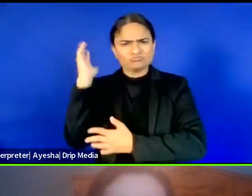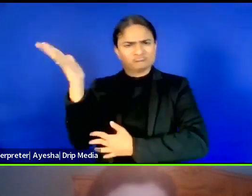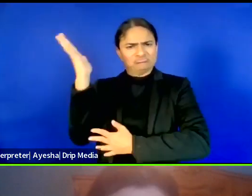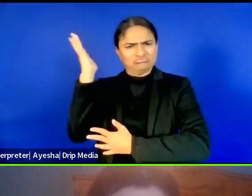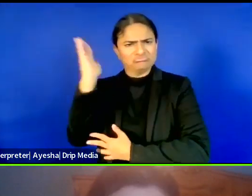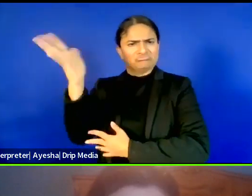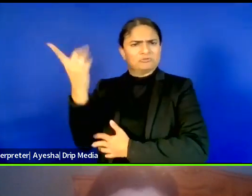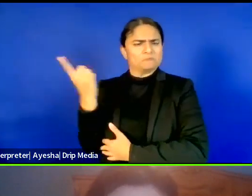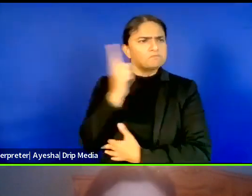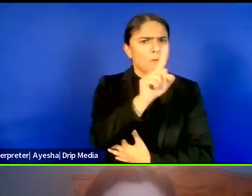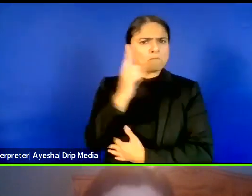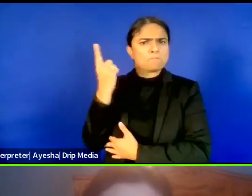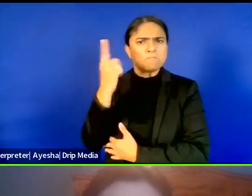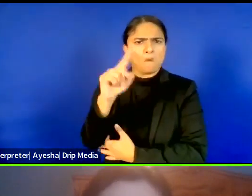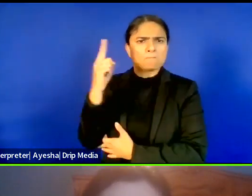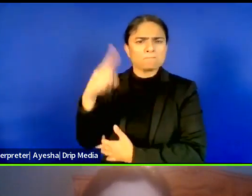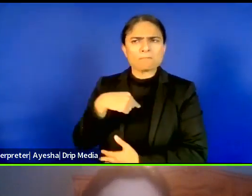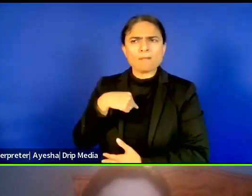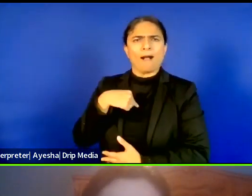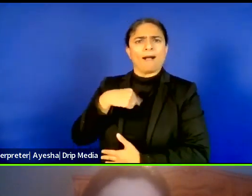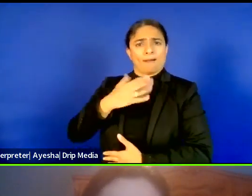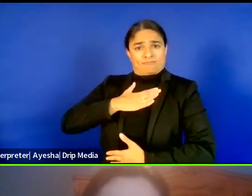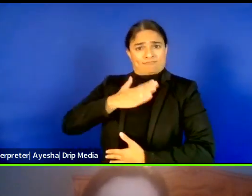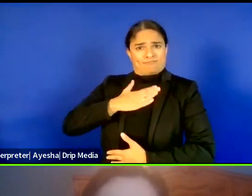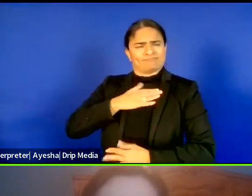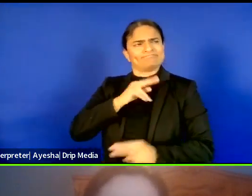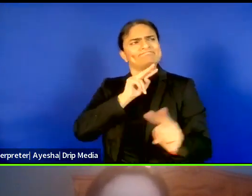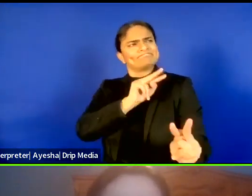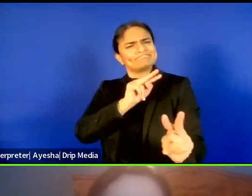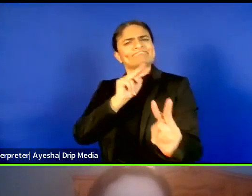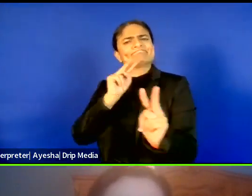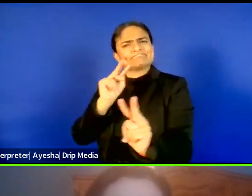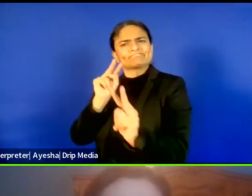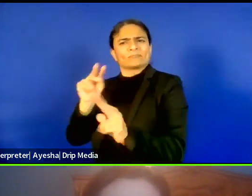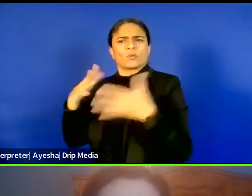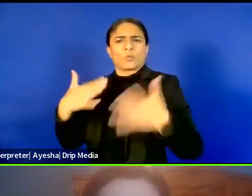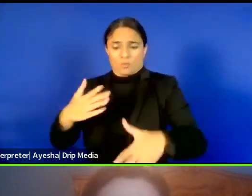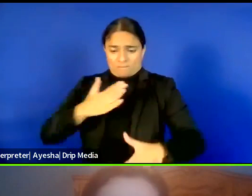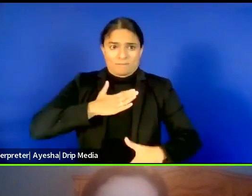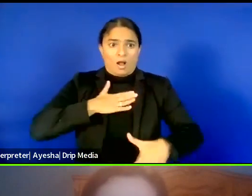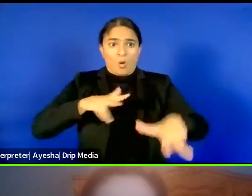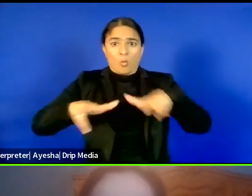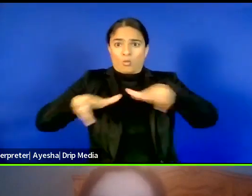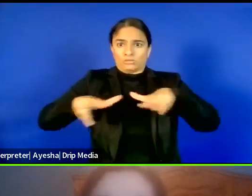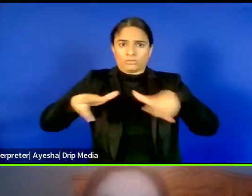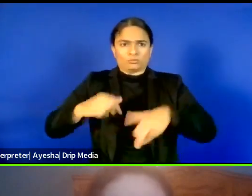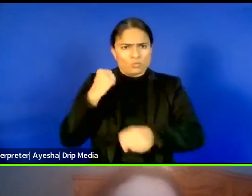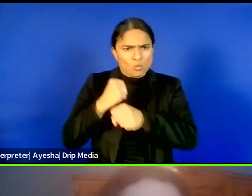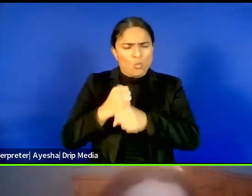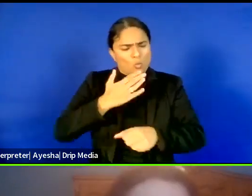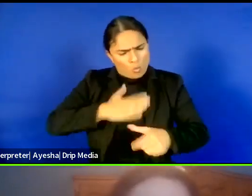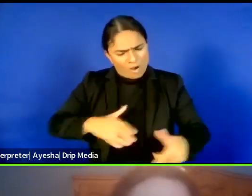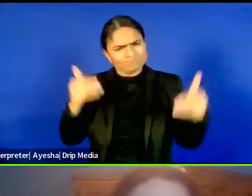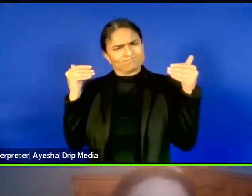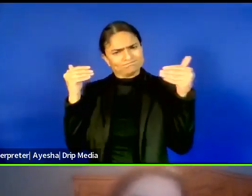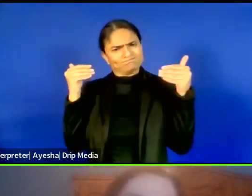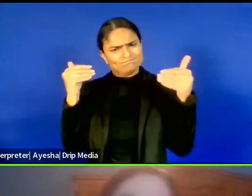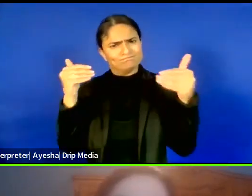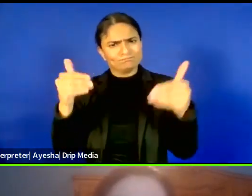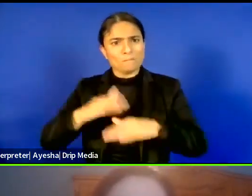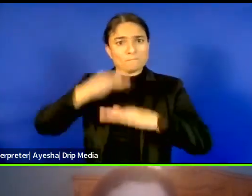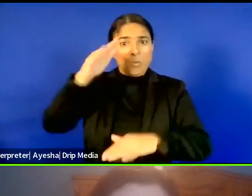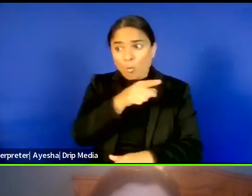of an organization that works to advance human rights at the intersection of gender and disability, even before